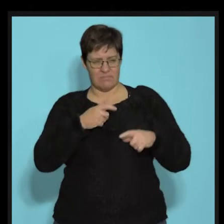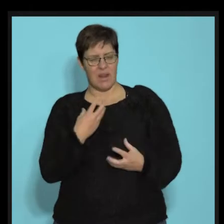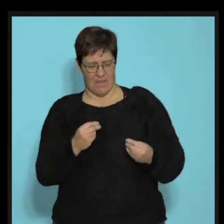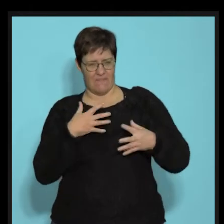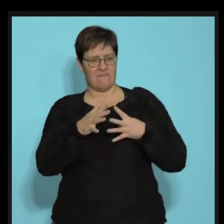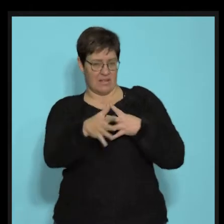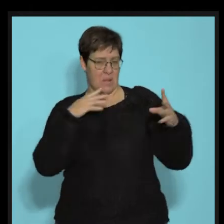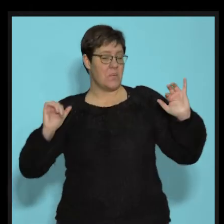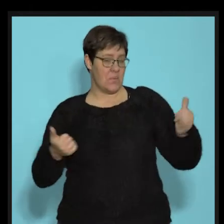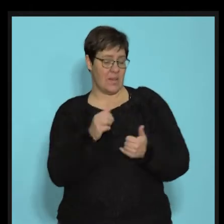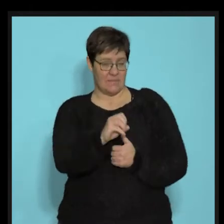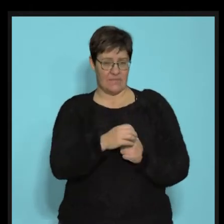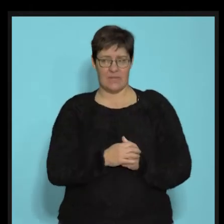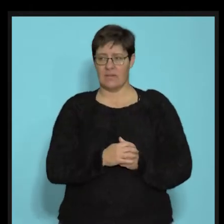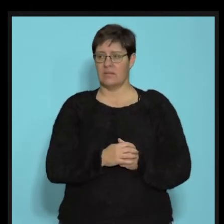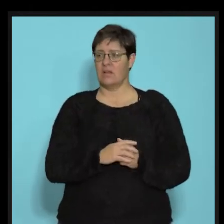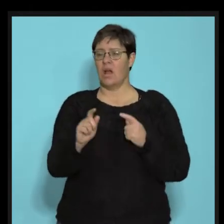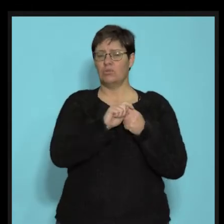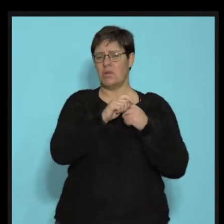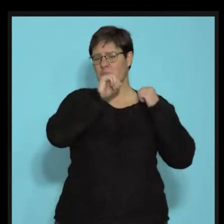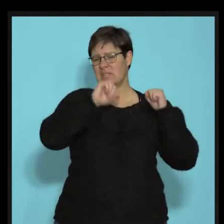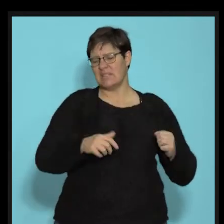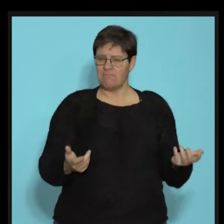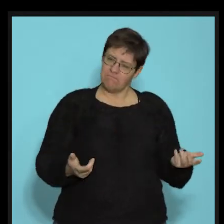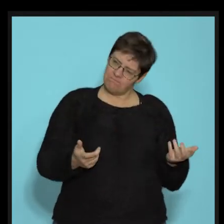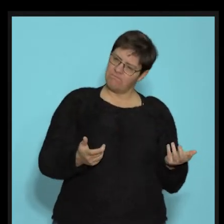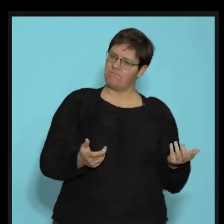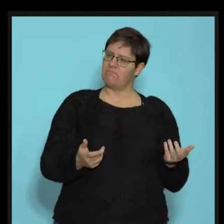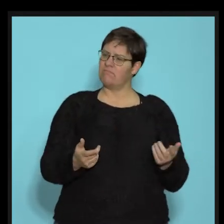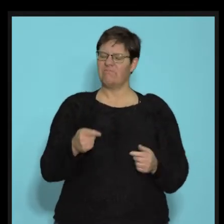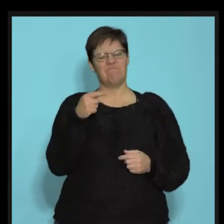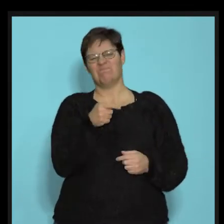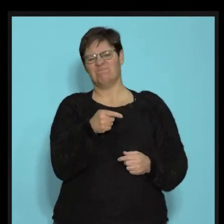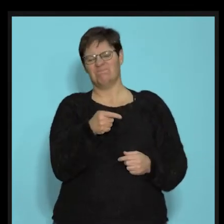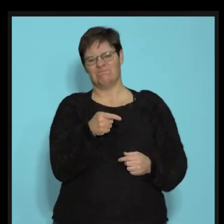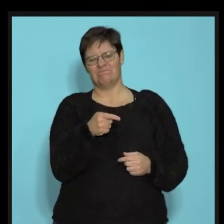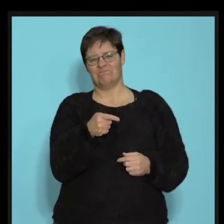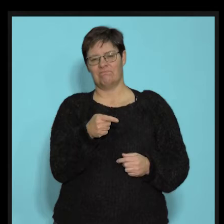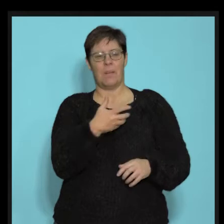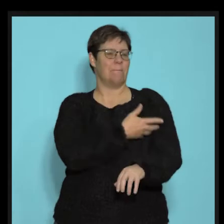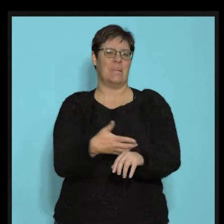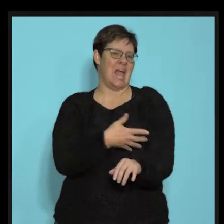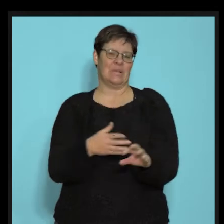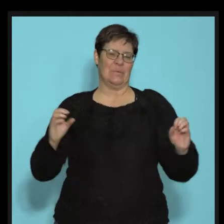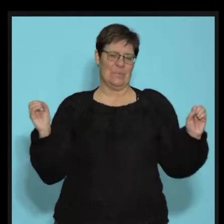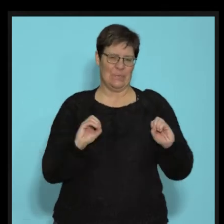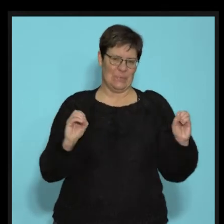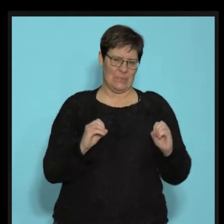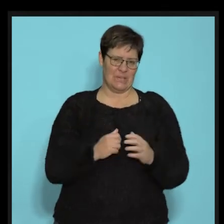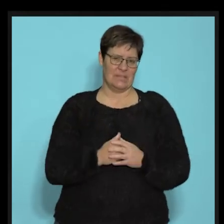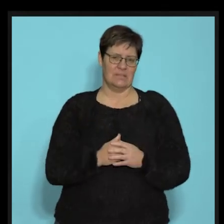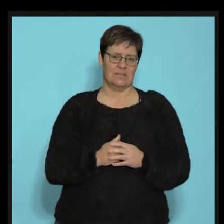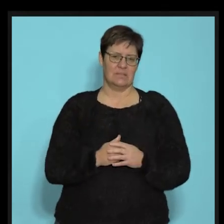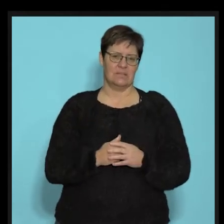ventilated. Right, transport system, not here. Right, doesn't have blood, and it doesn't have, all right, all